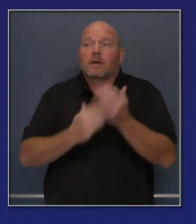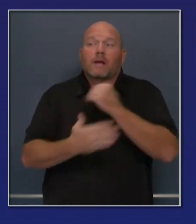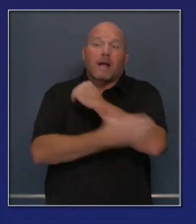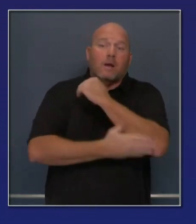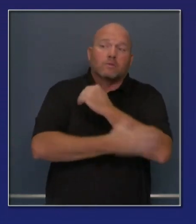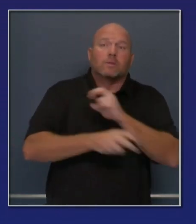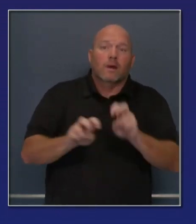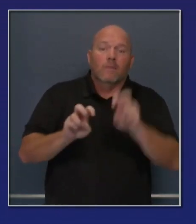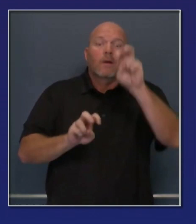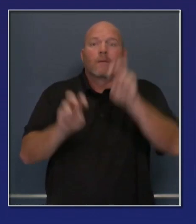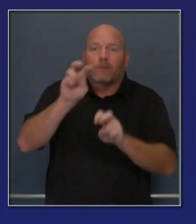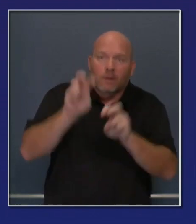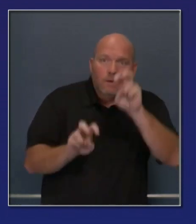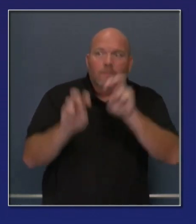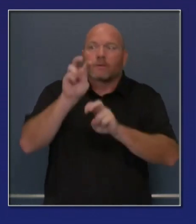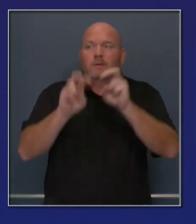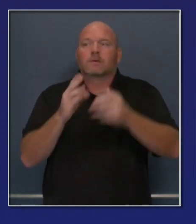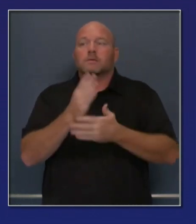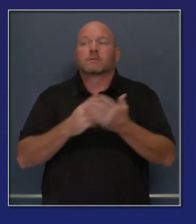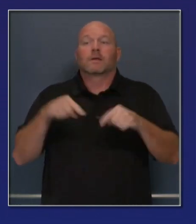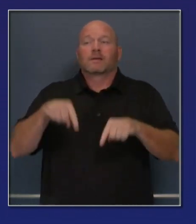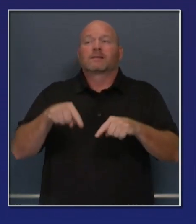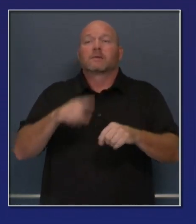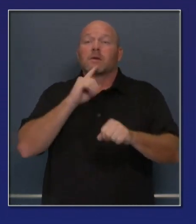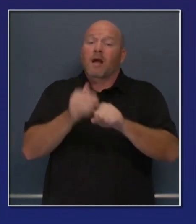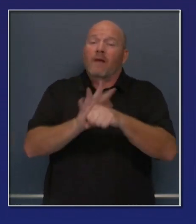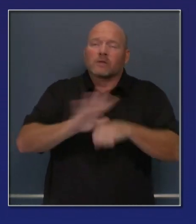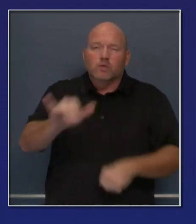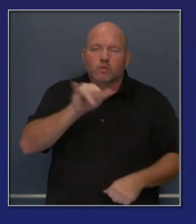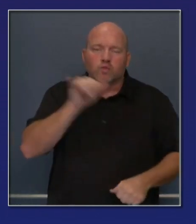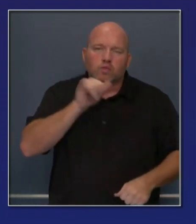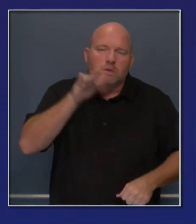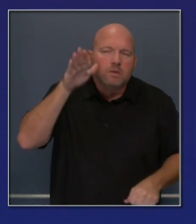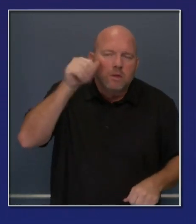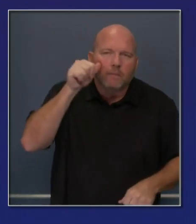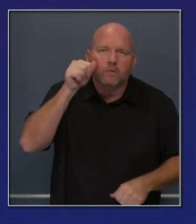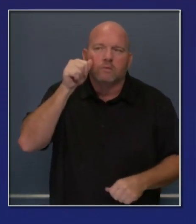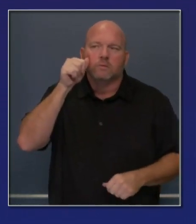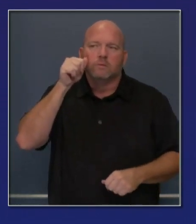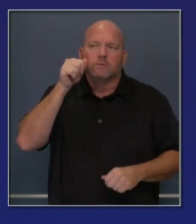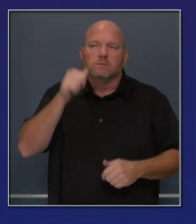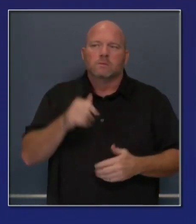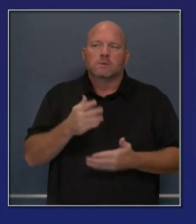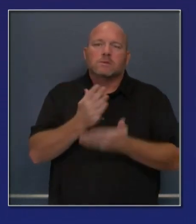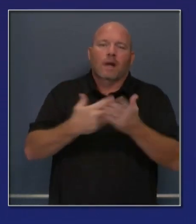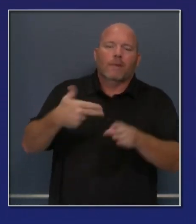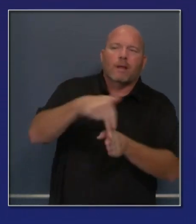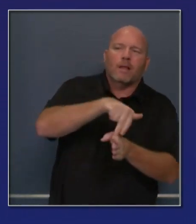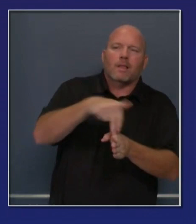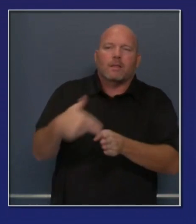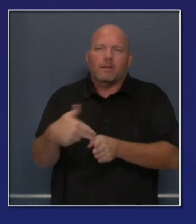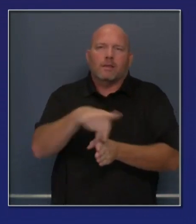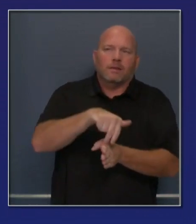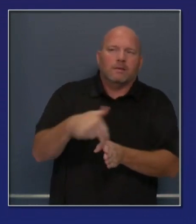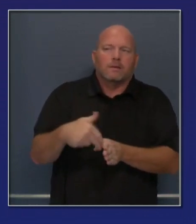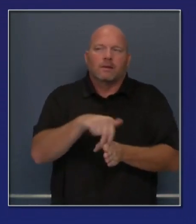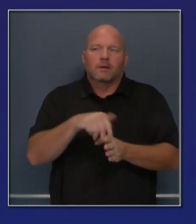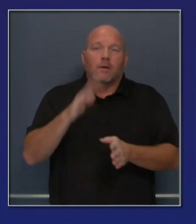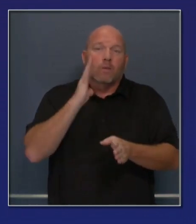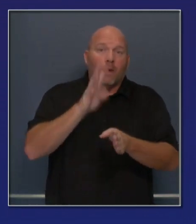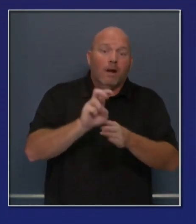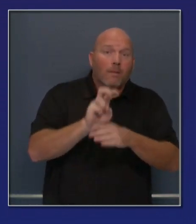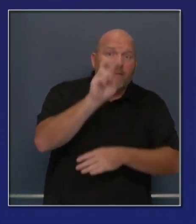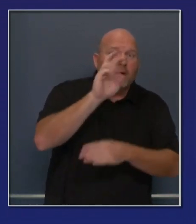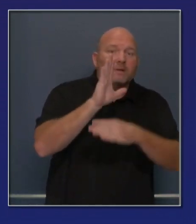stubborn, this virus, some counties teetering, and so that will be made public tomorrow. Some of